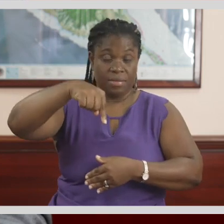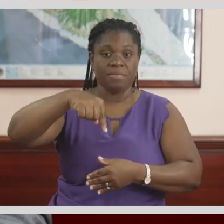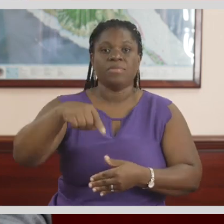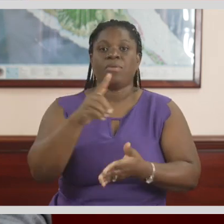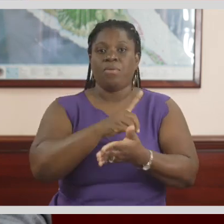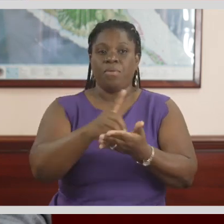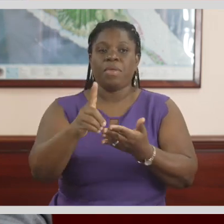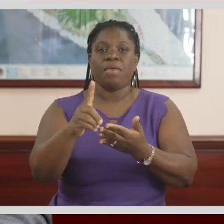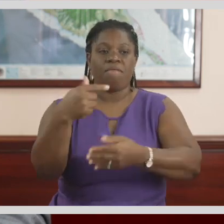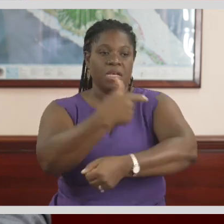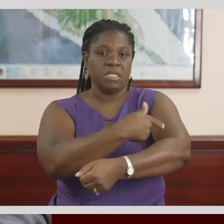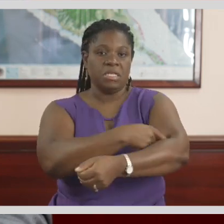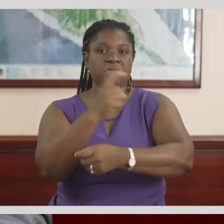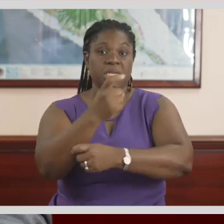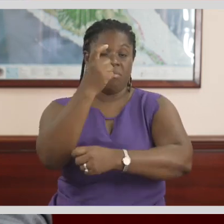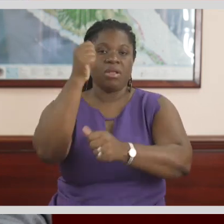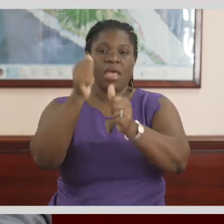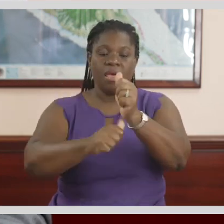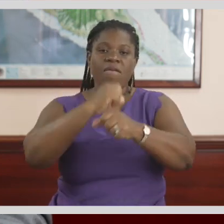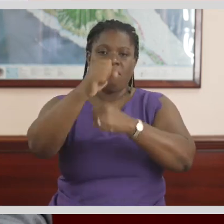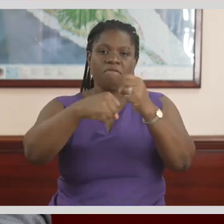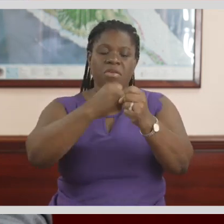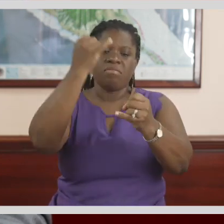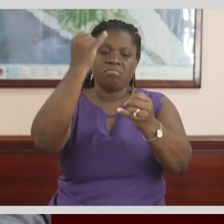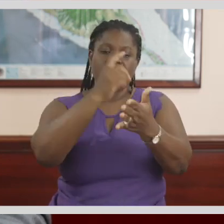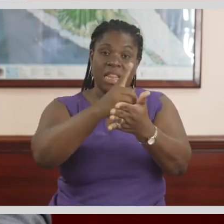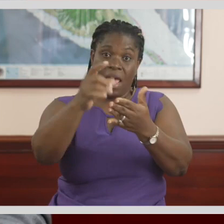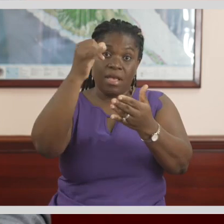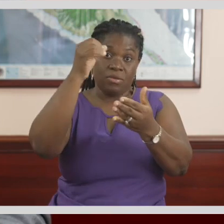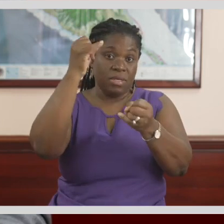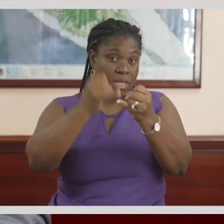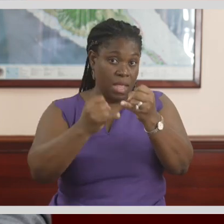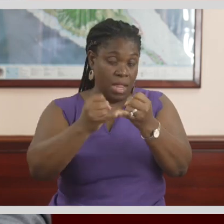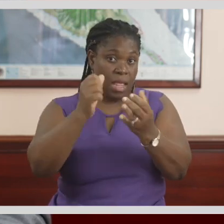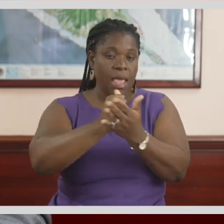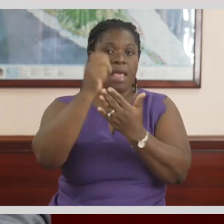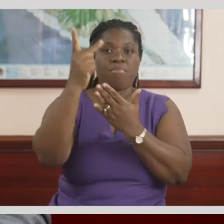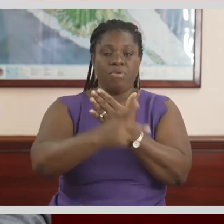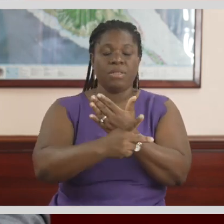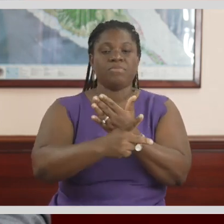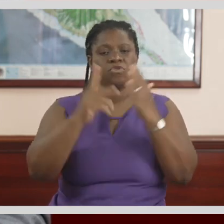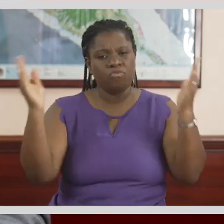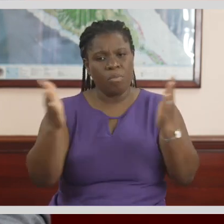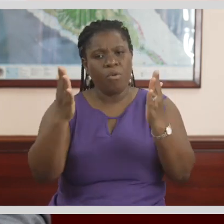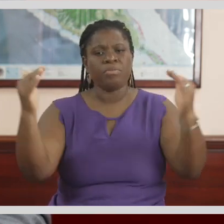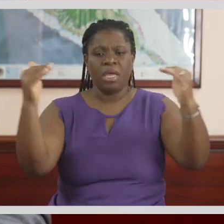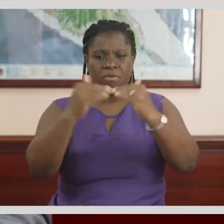week celebrated every year during the last week of April to promote equity and access to